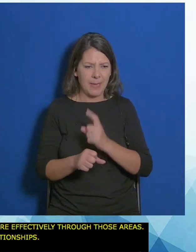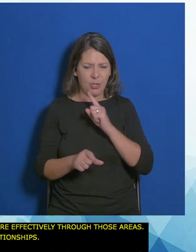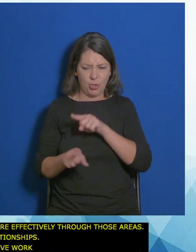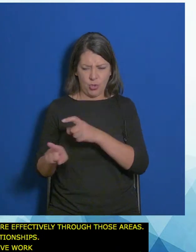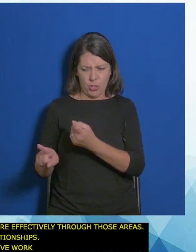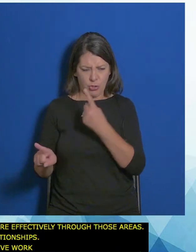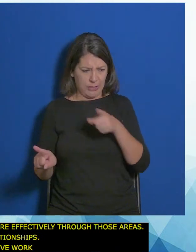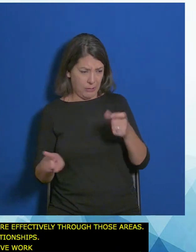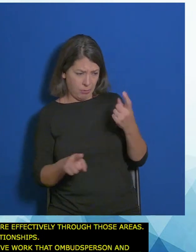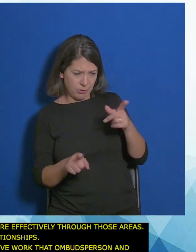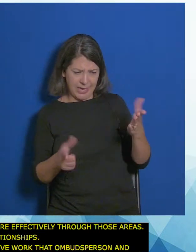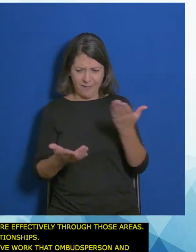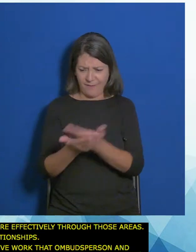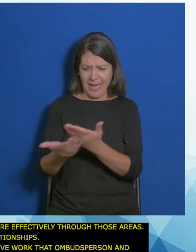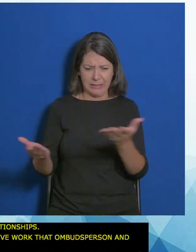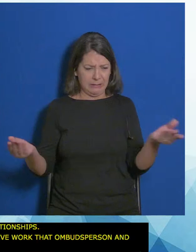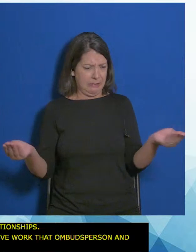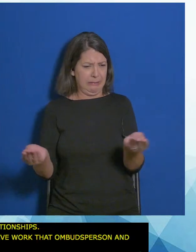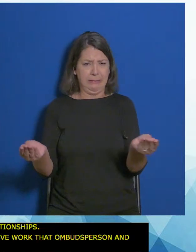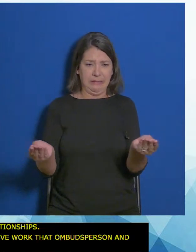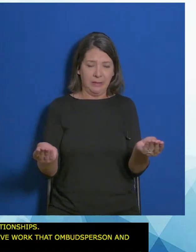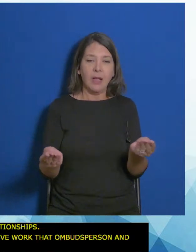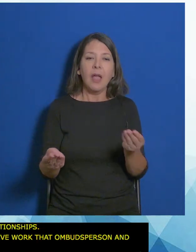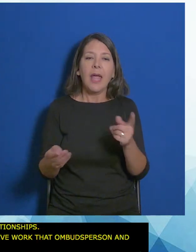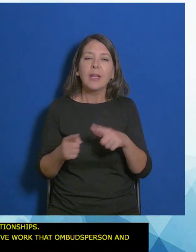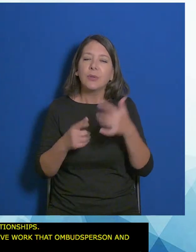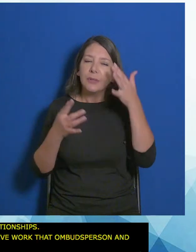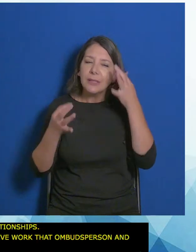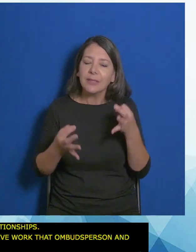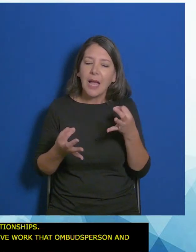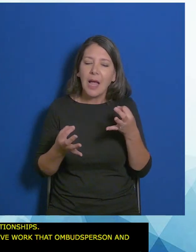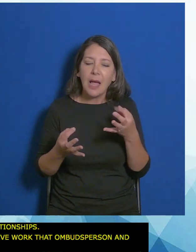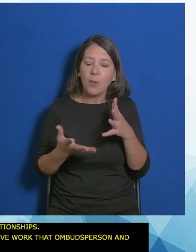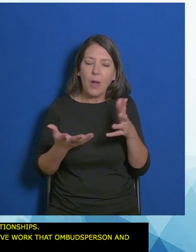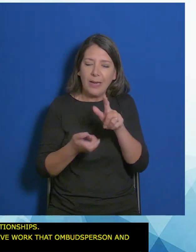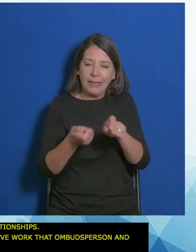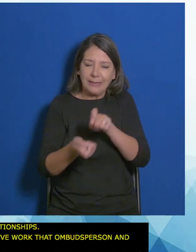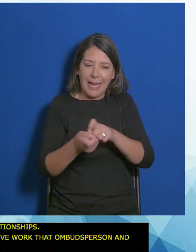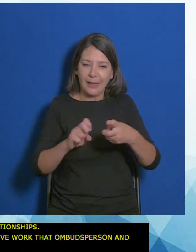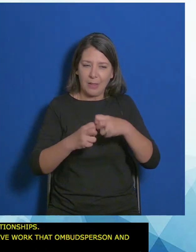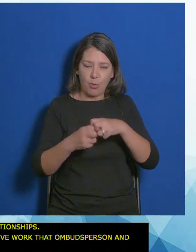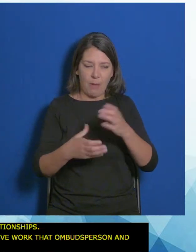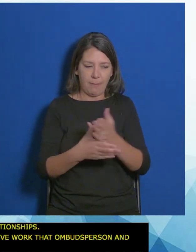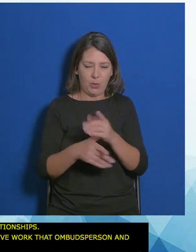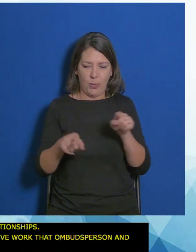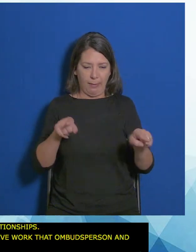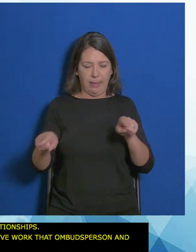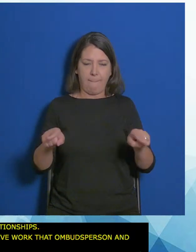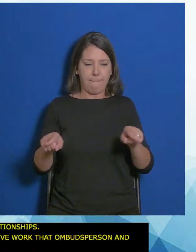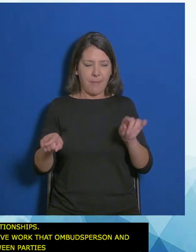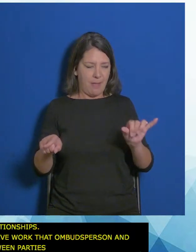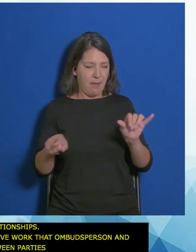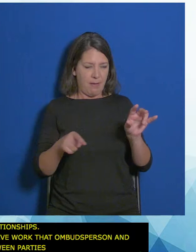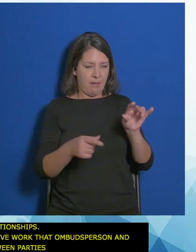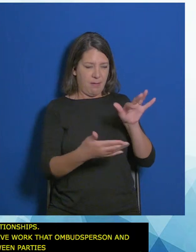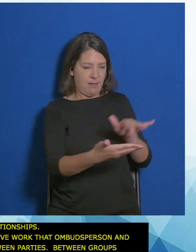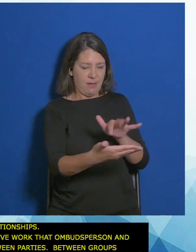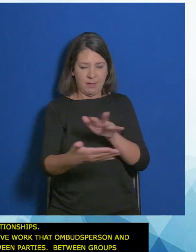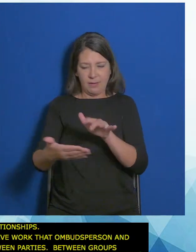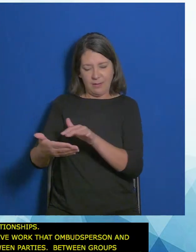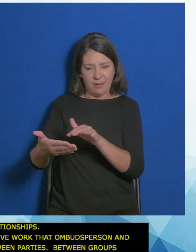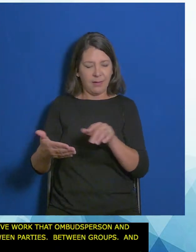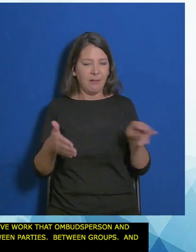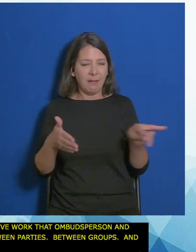and communicate better, really determining exactly what the problem is between parties, between groups, and helping them